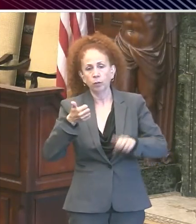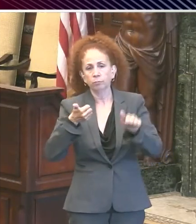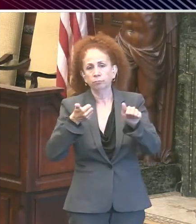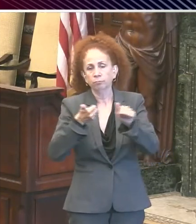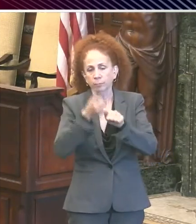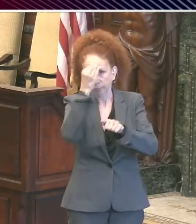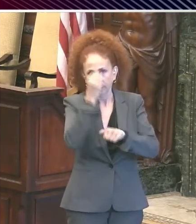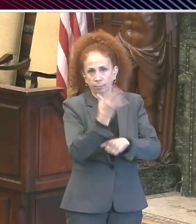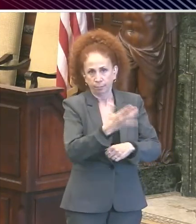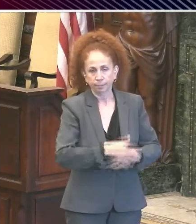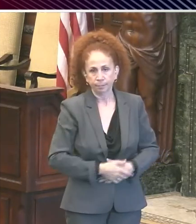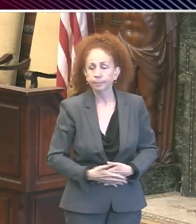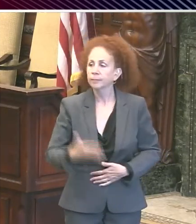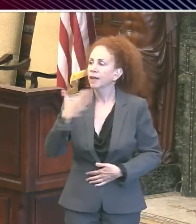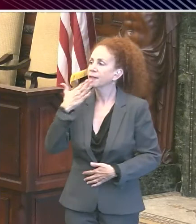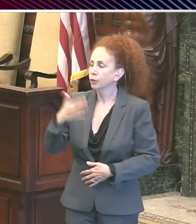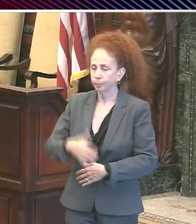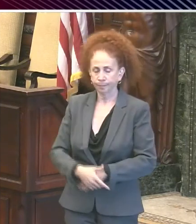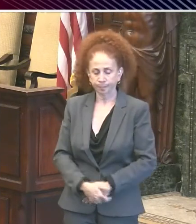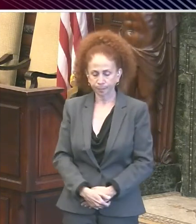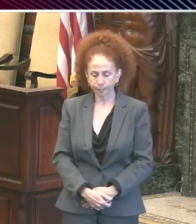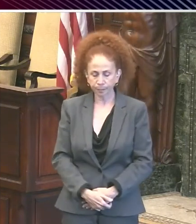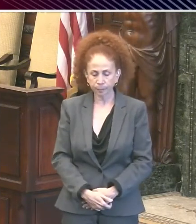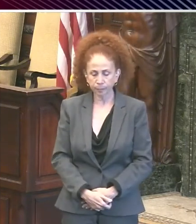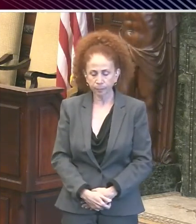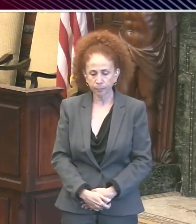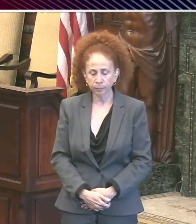get back to you. Thank you.